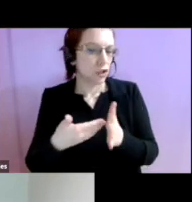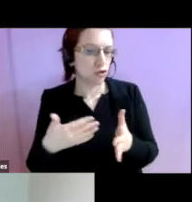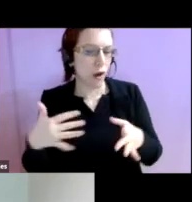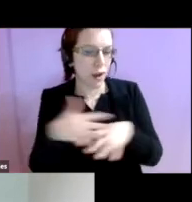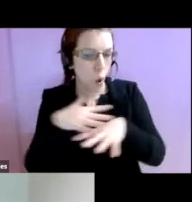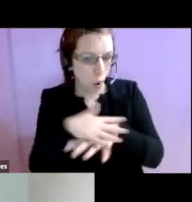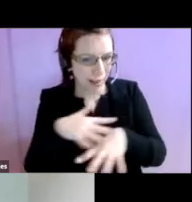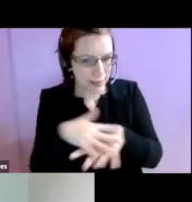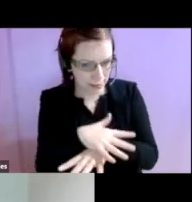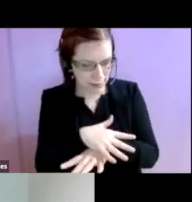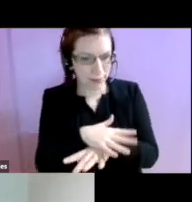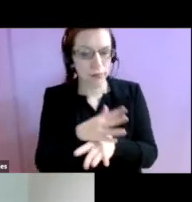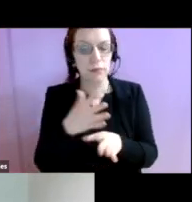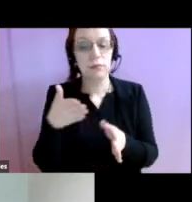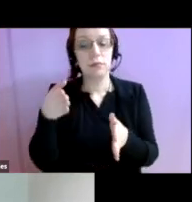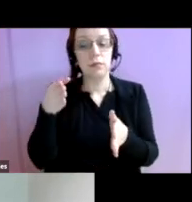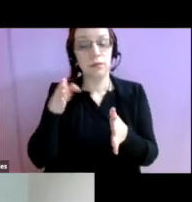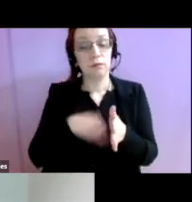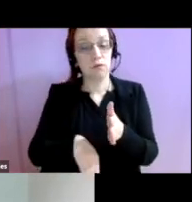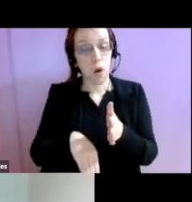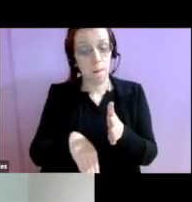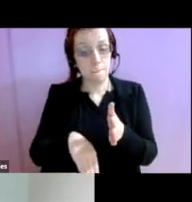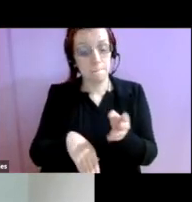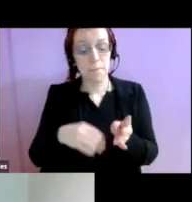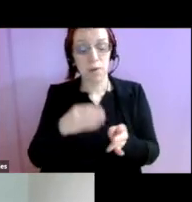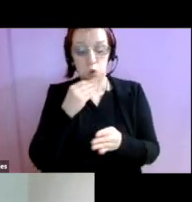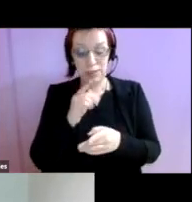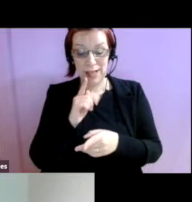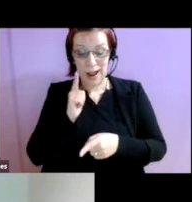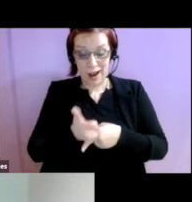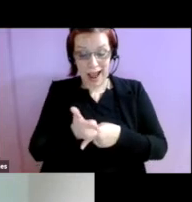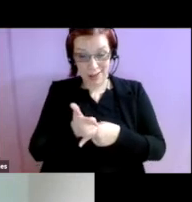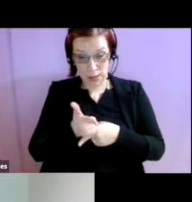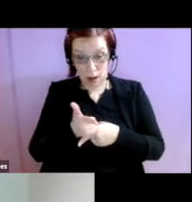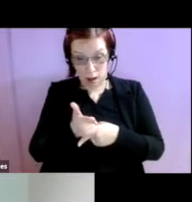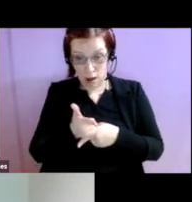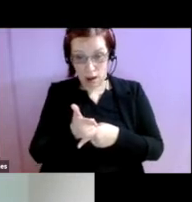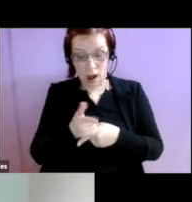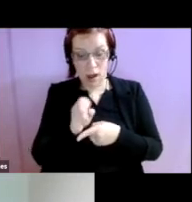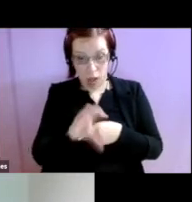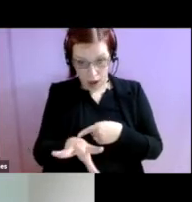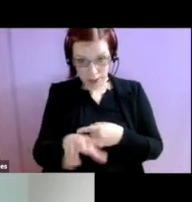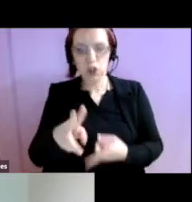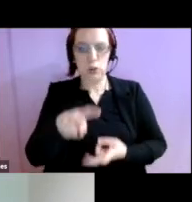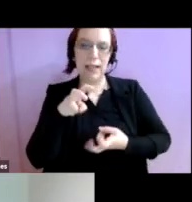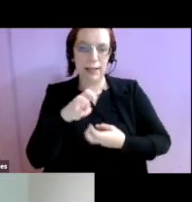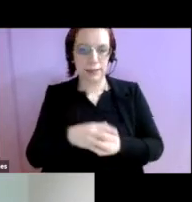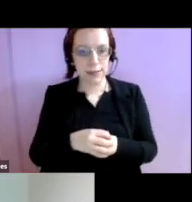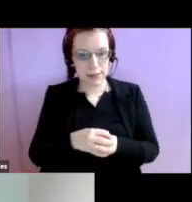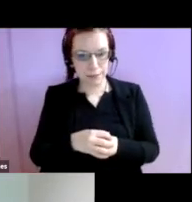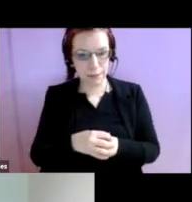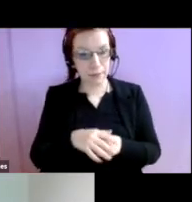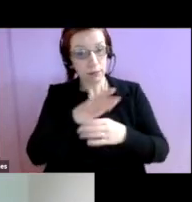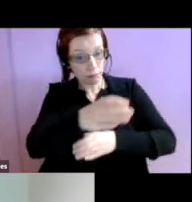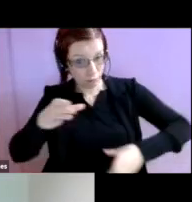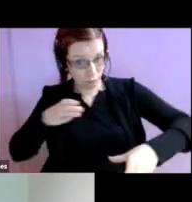troubles us, and that comes from the fact that we're using laser light to do our sensing. So I said earlier that